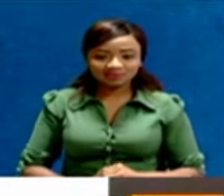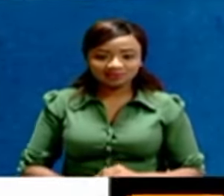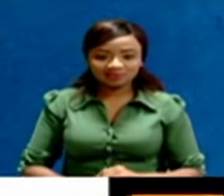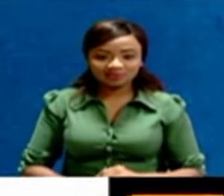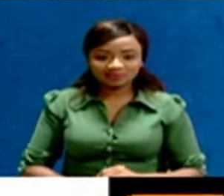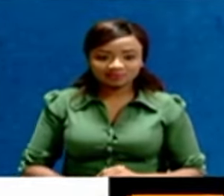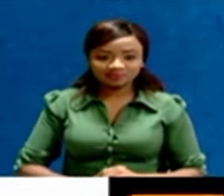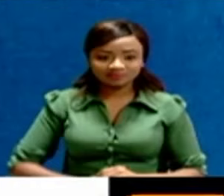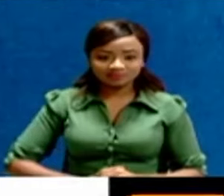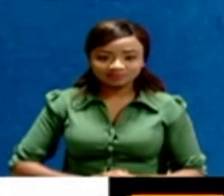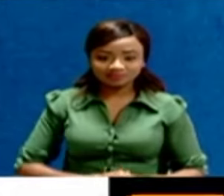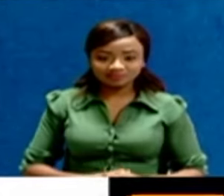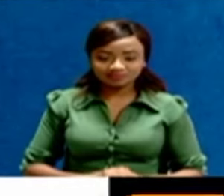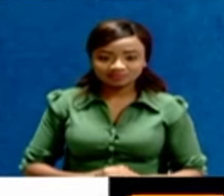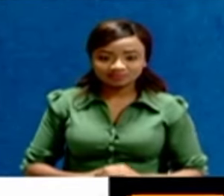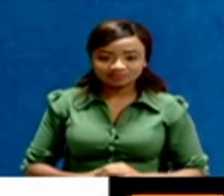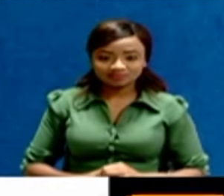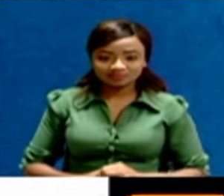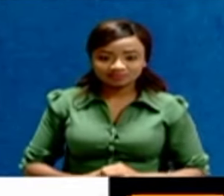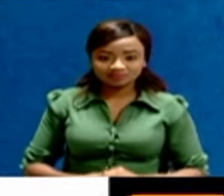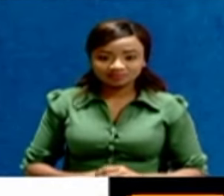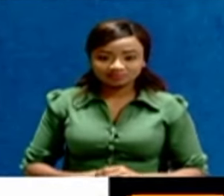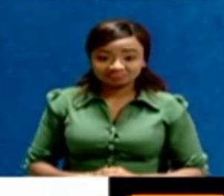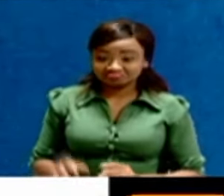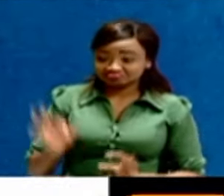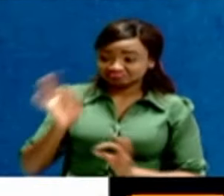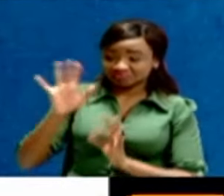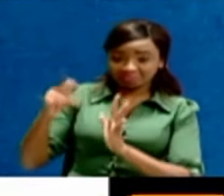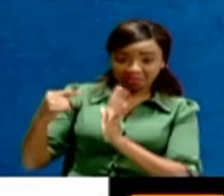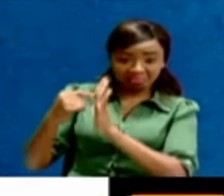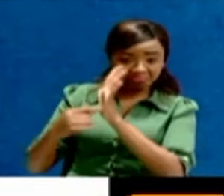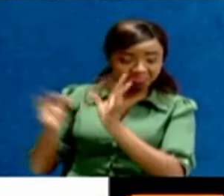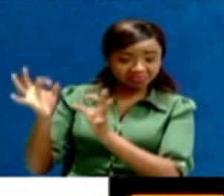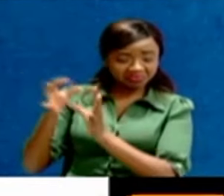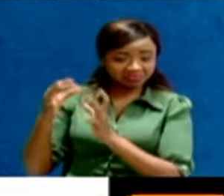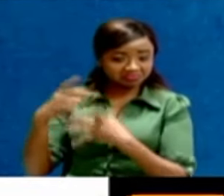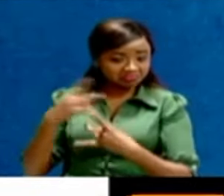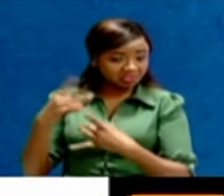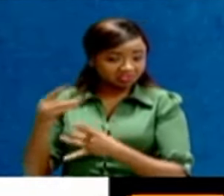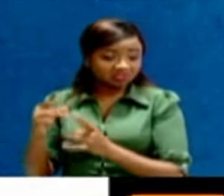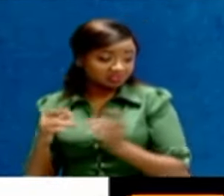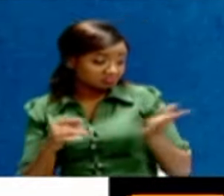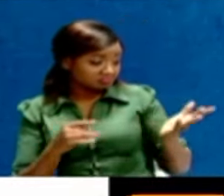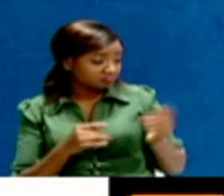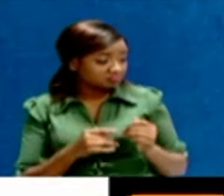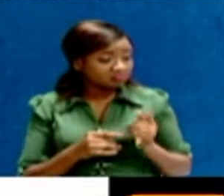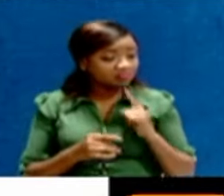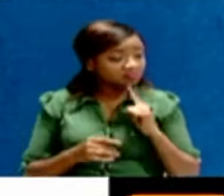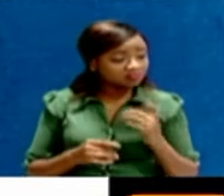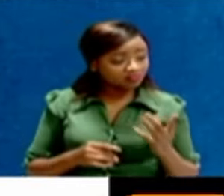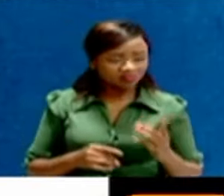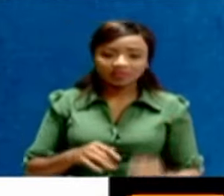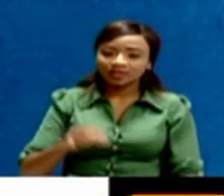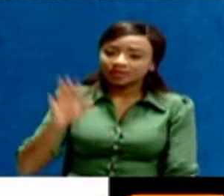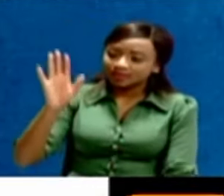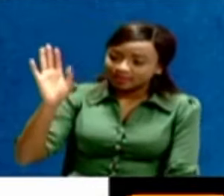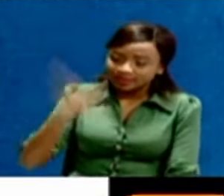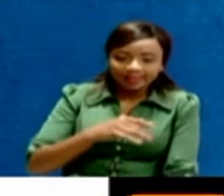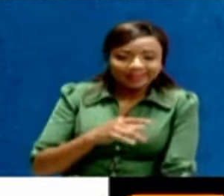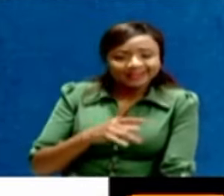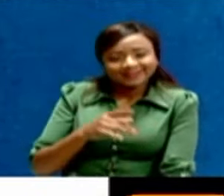Wahiga. Okay. Senator Kang'ata, of course, some interesting points that you've raised. Let me allow Senator Ledama to respond. Go ahead. Sorry. Wahiga,